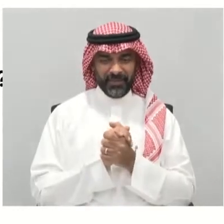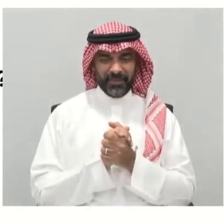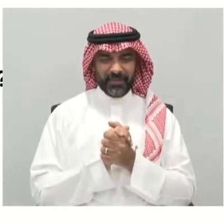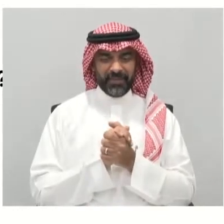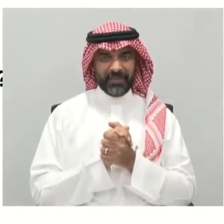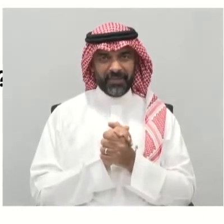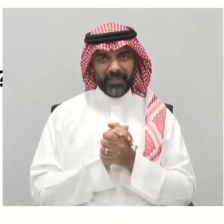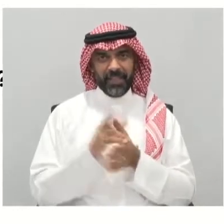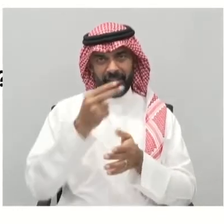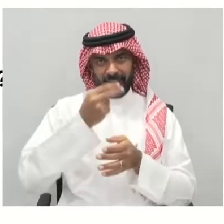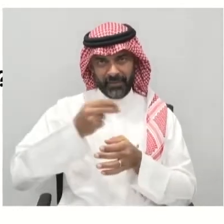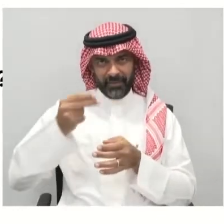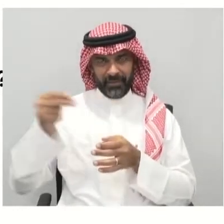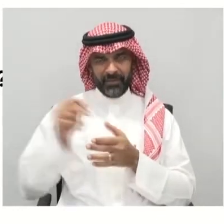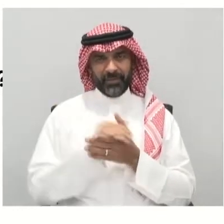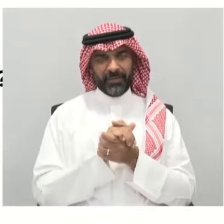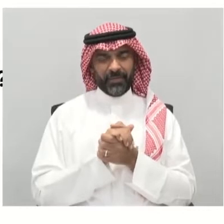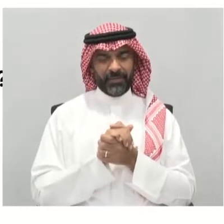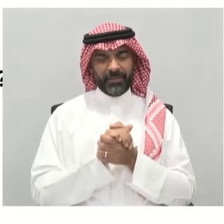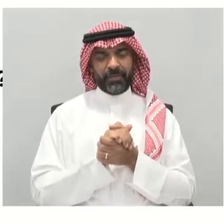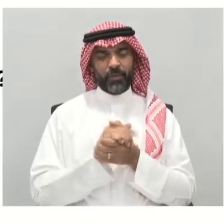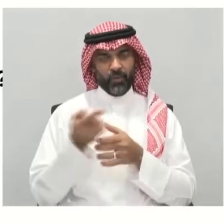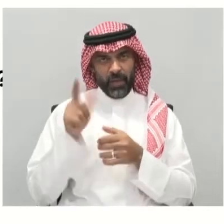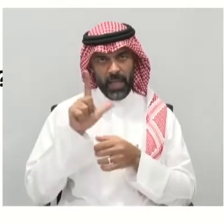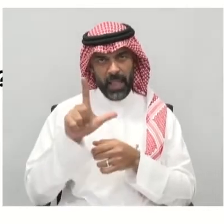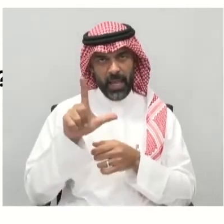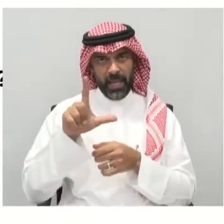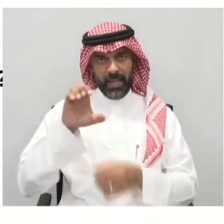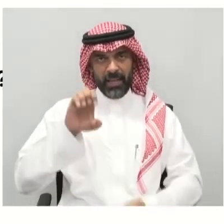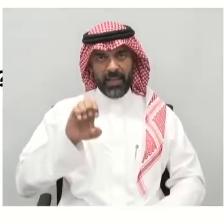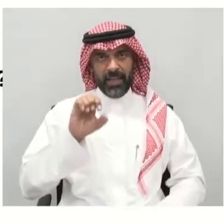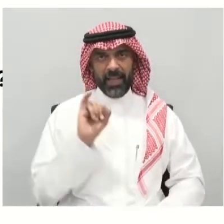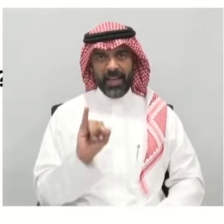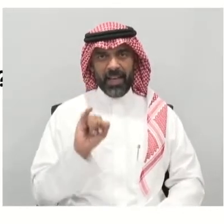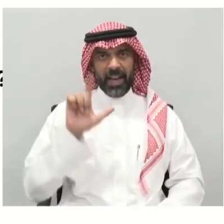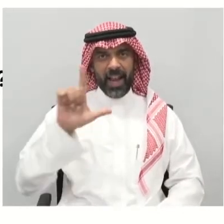bags? We can say Layla